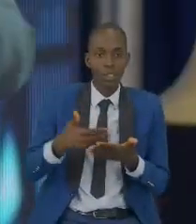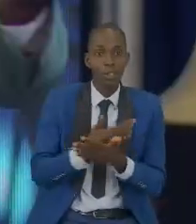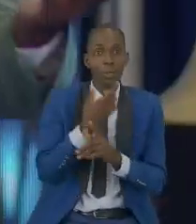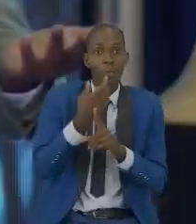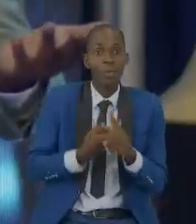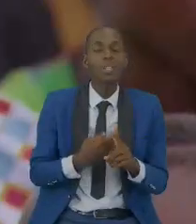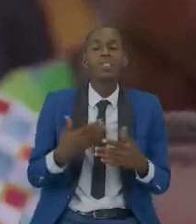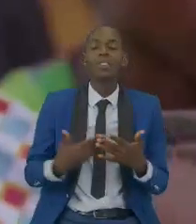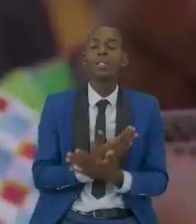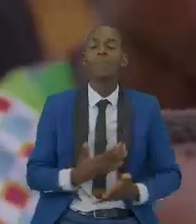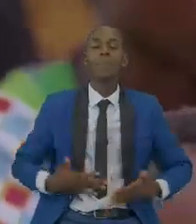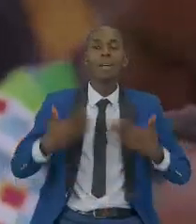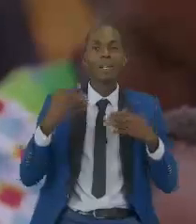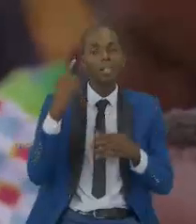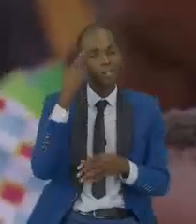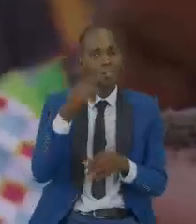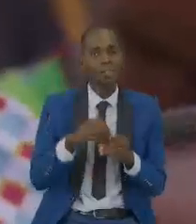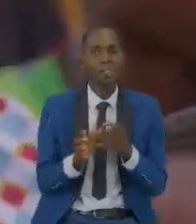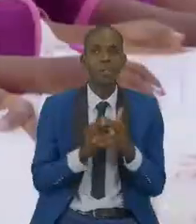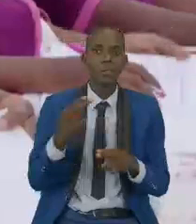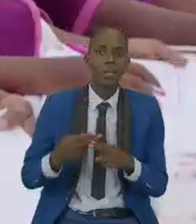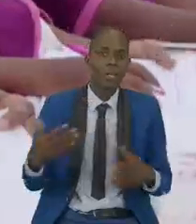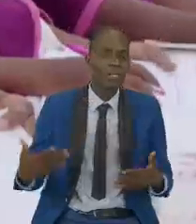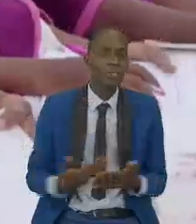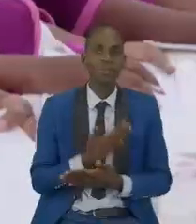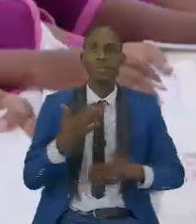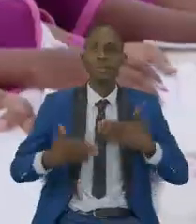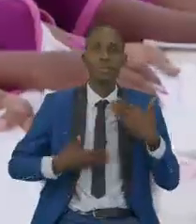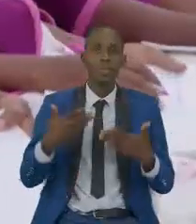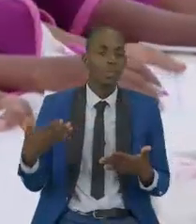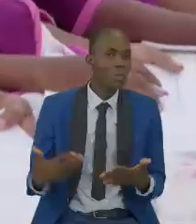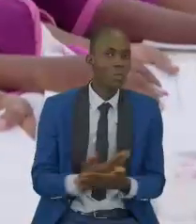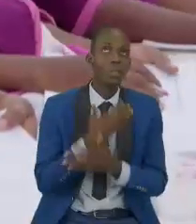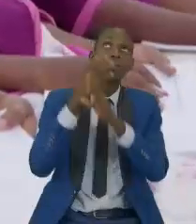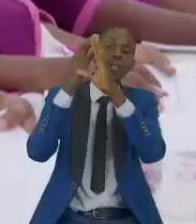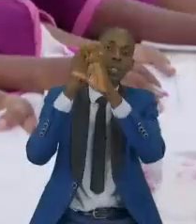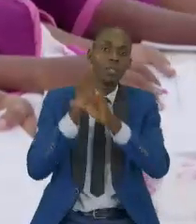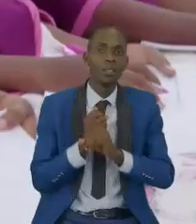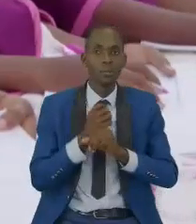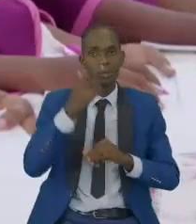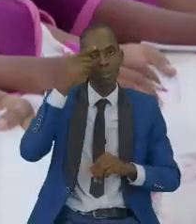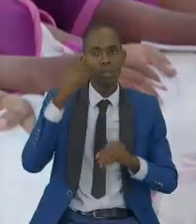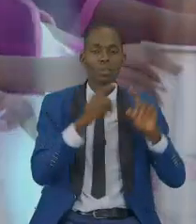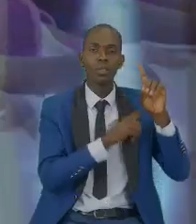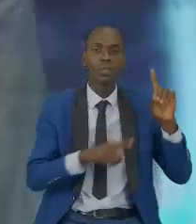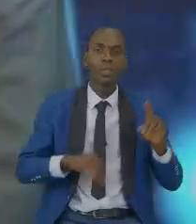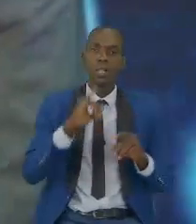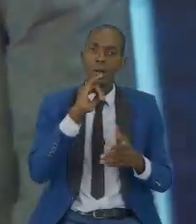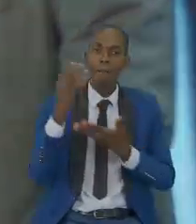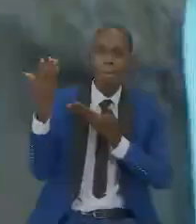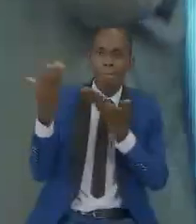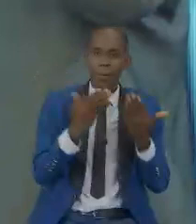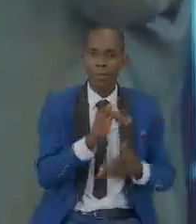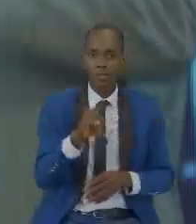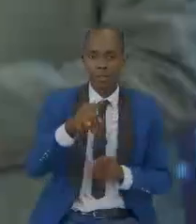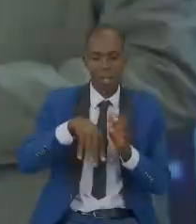new life, new joy, new achievement, because the Lord is bringing you out